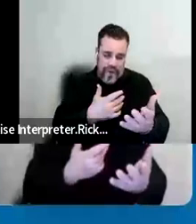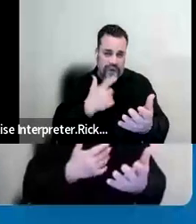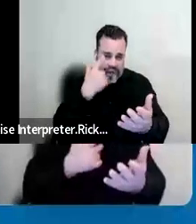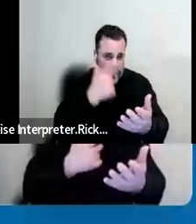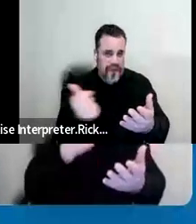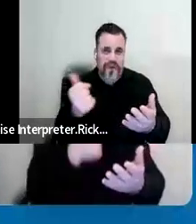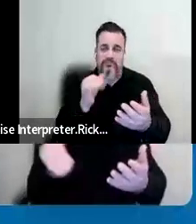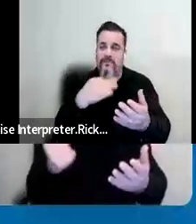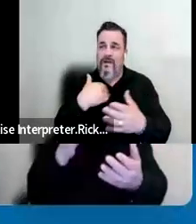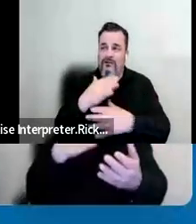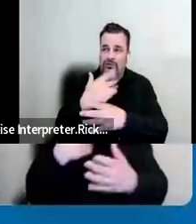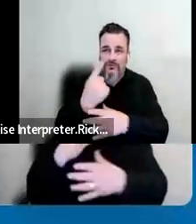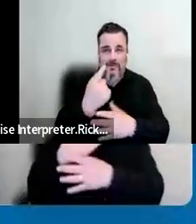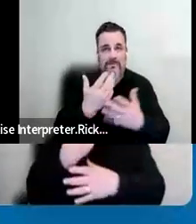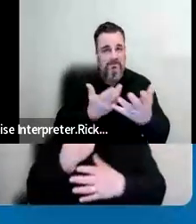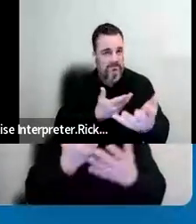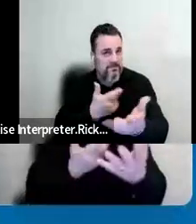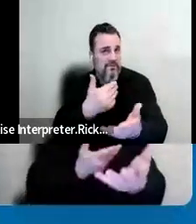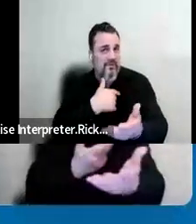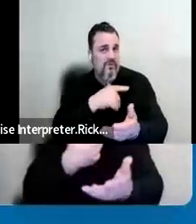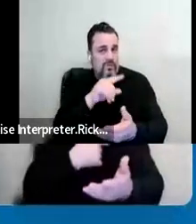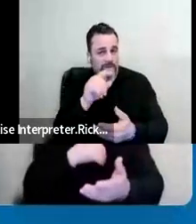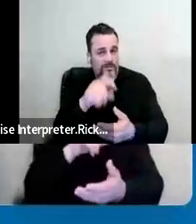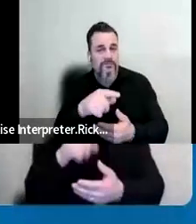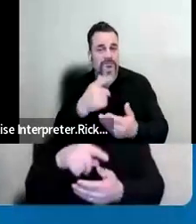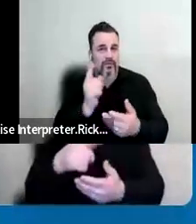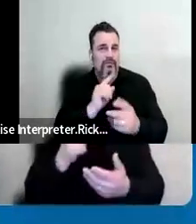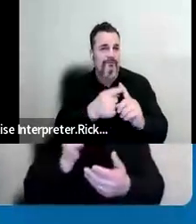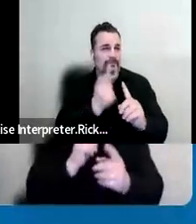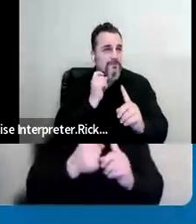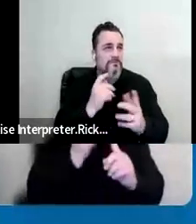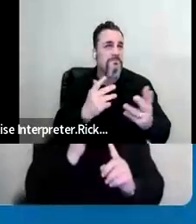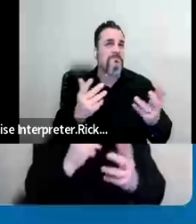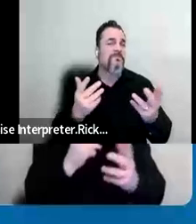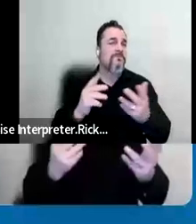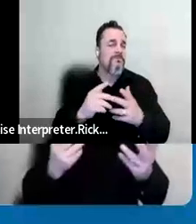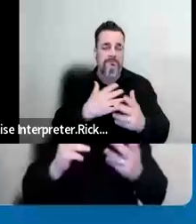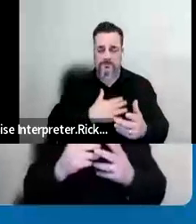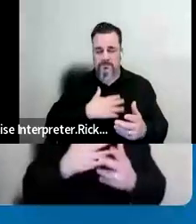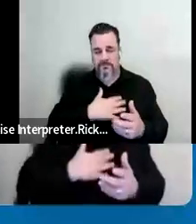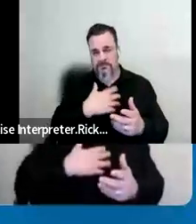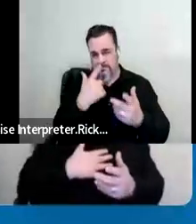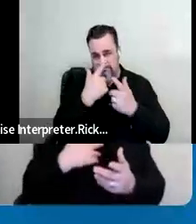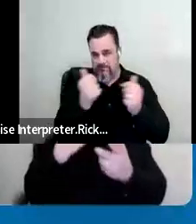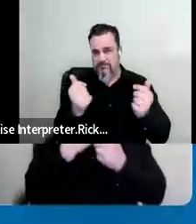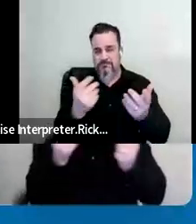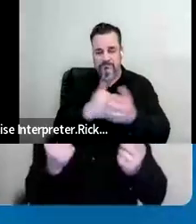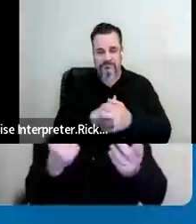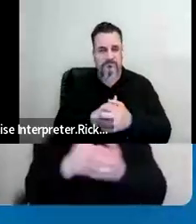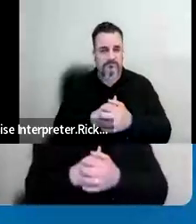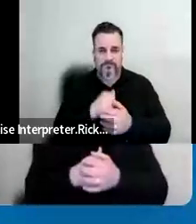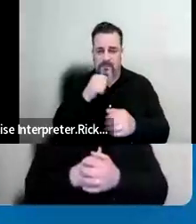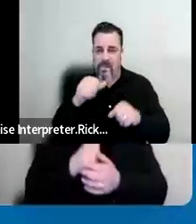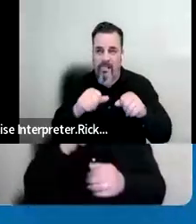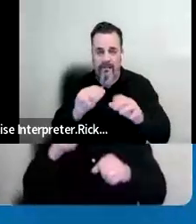Or if I share something that you're like, you have a question about where it came from, please don't